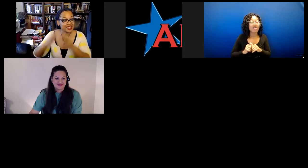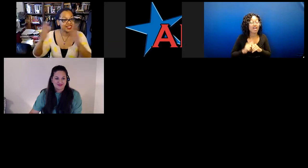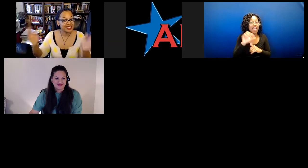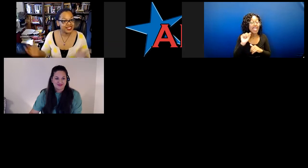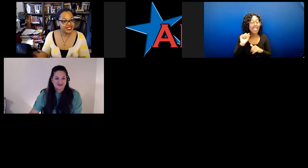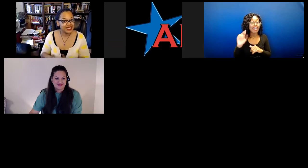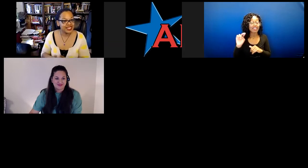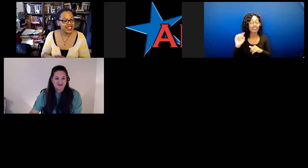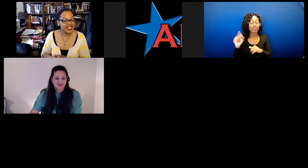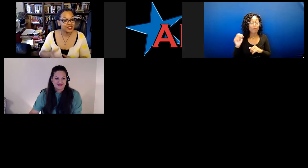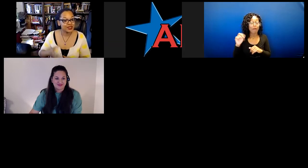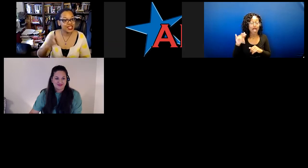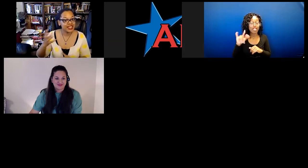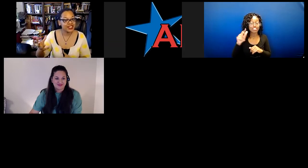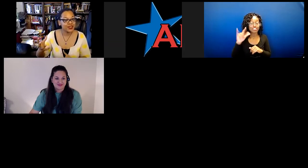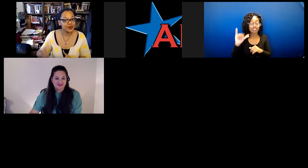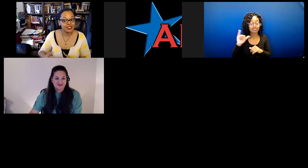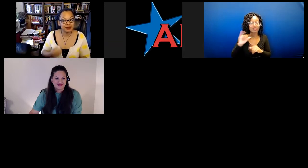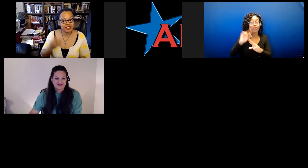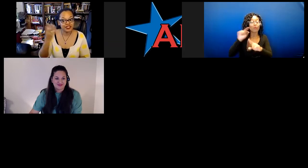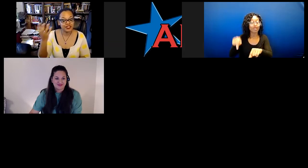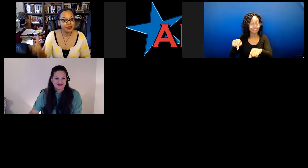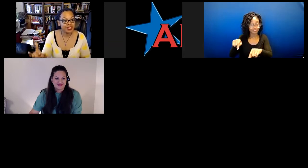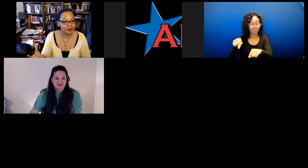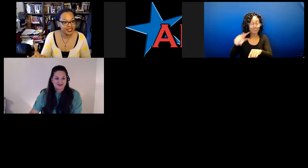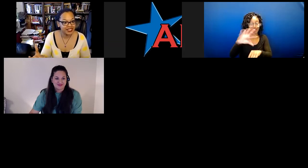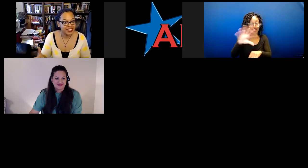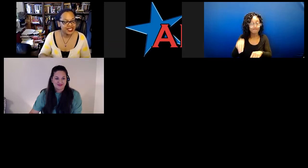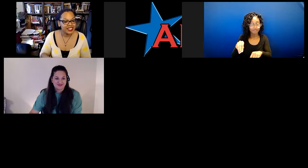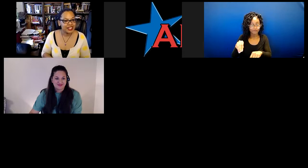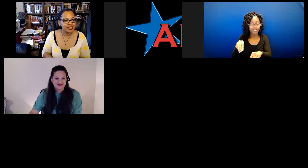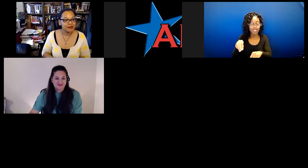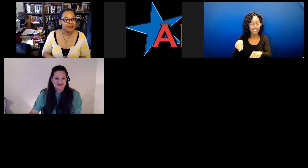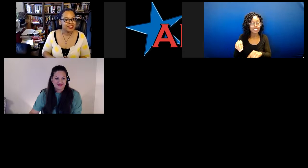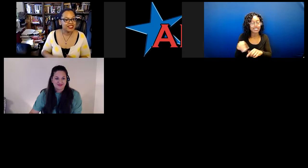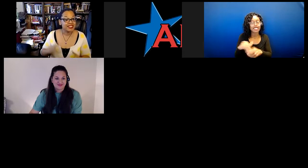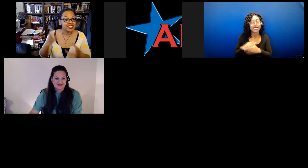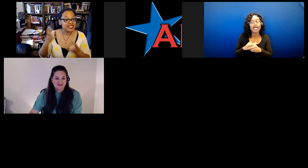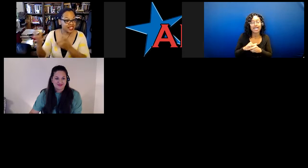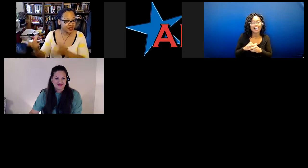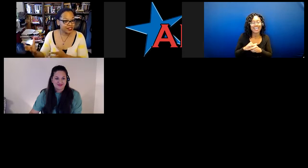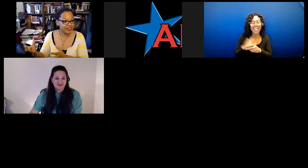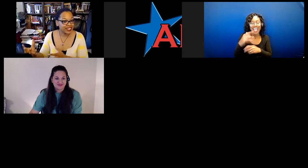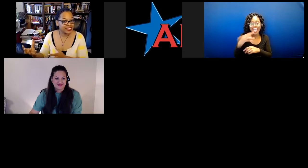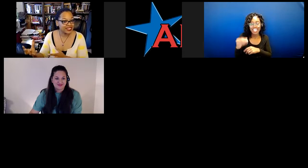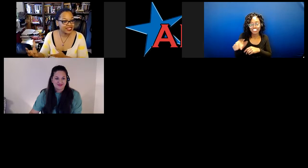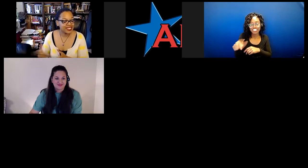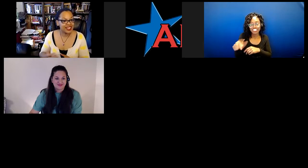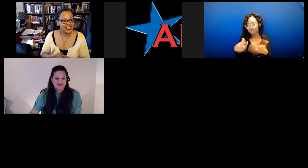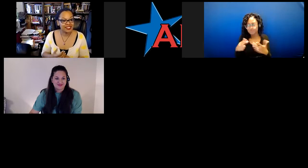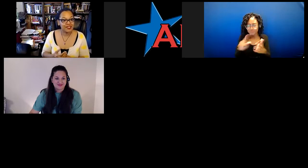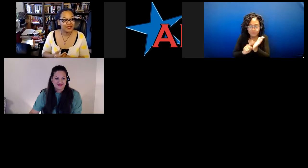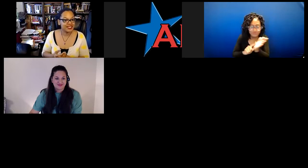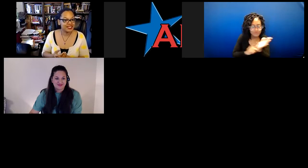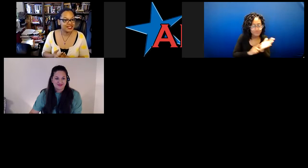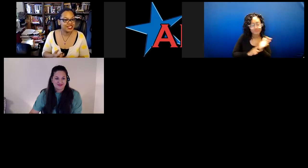a continent and creating their own interpretations of what that means. Starting to take artifacts.